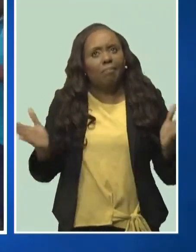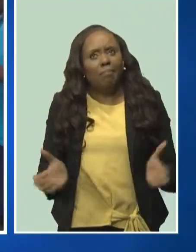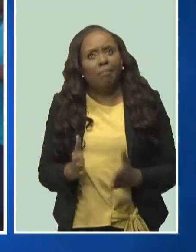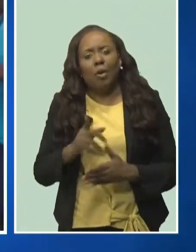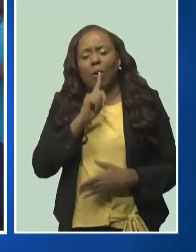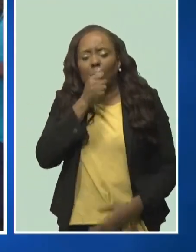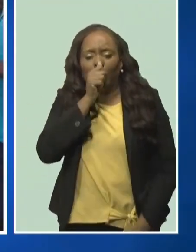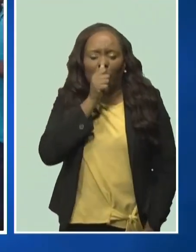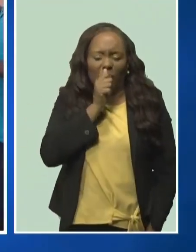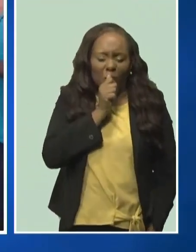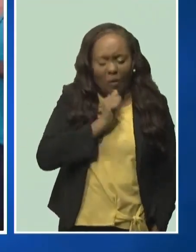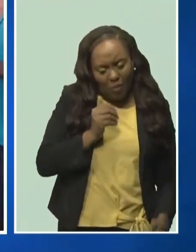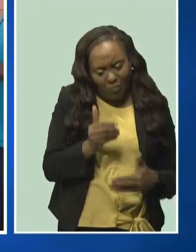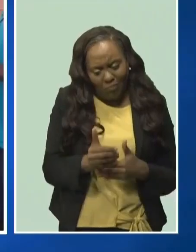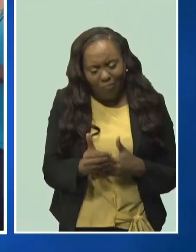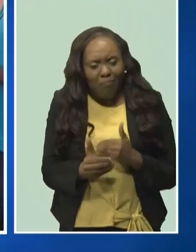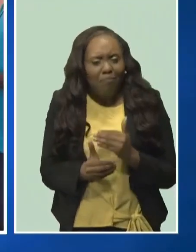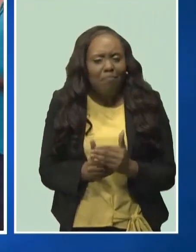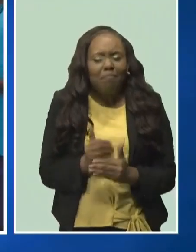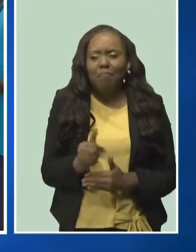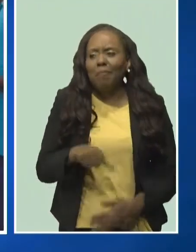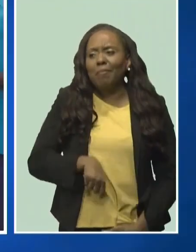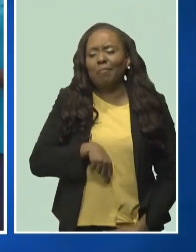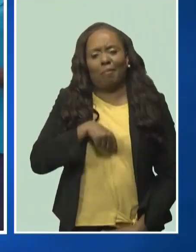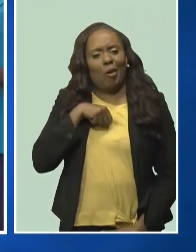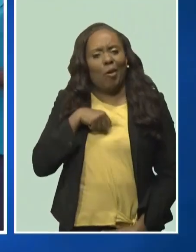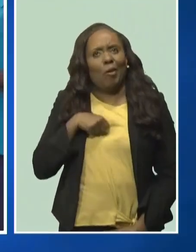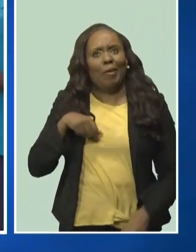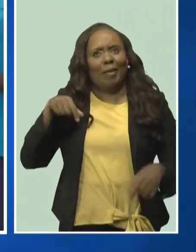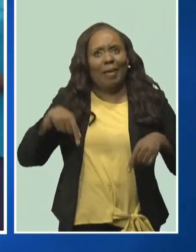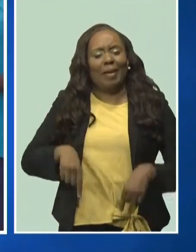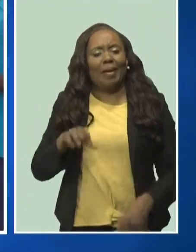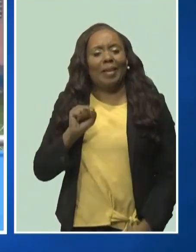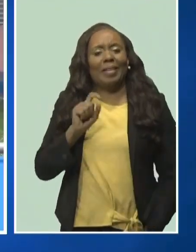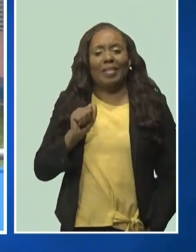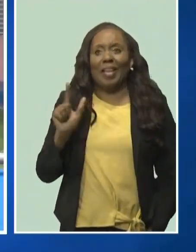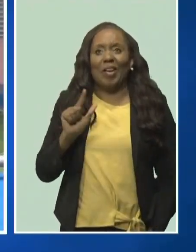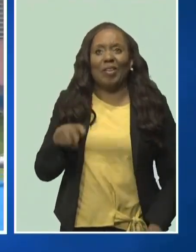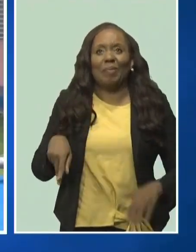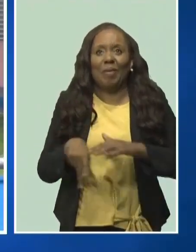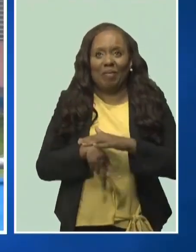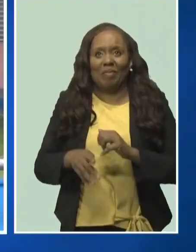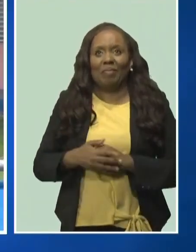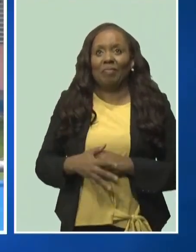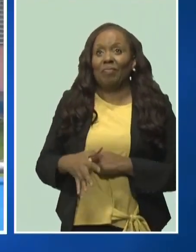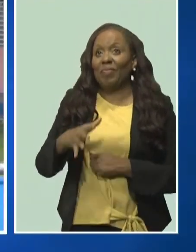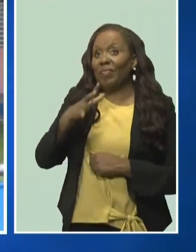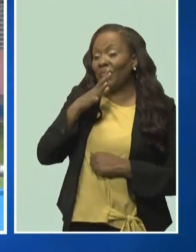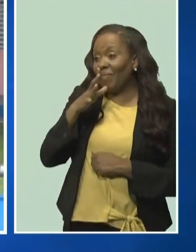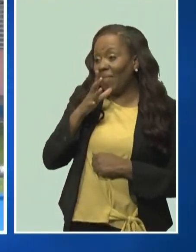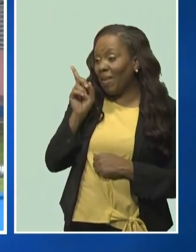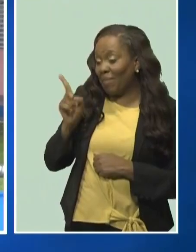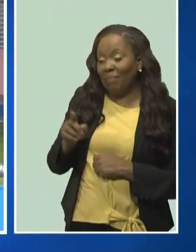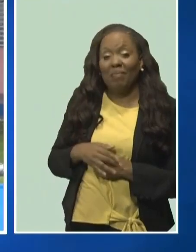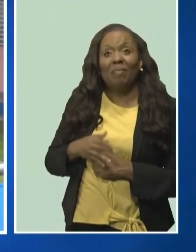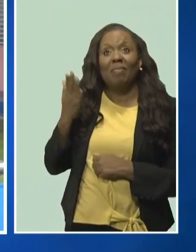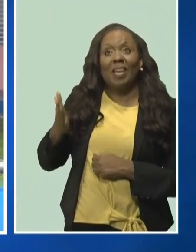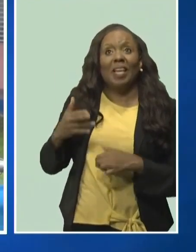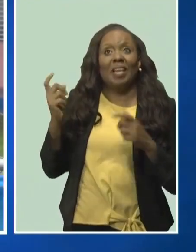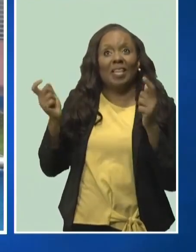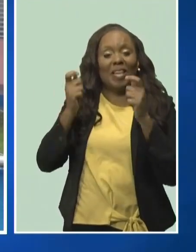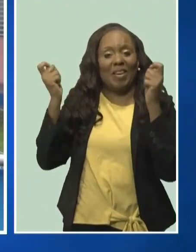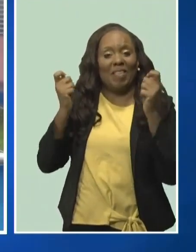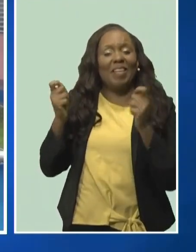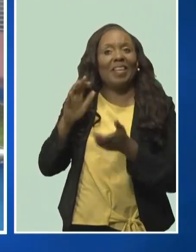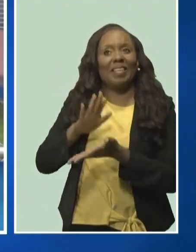there. So it is indeed a proud moment at St. Lawrence Primary all around. Xavier's mum, Kristen Wendt, was on hand to celebrate at